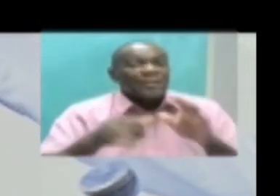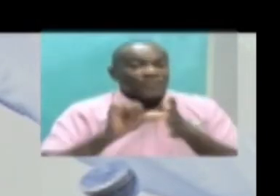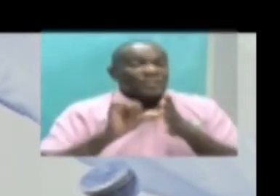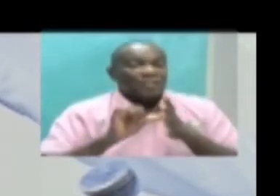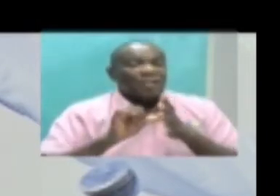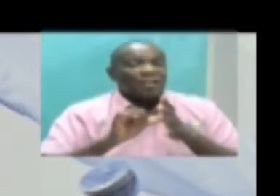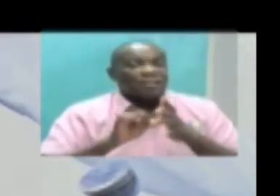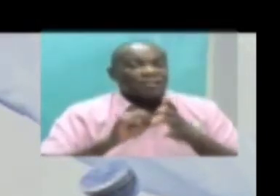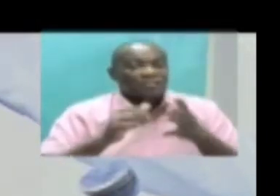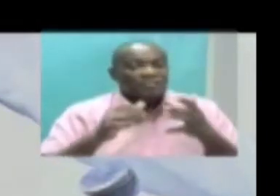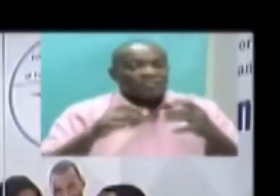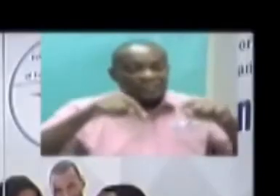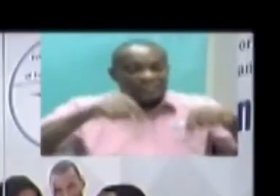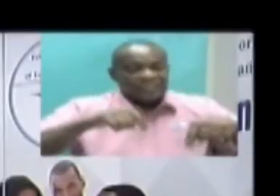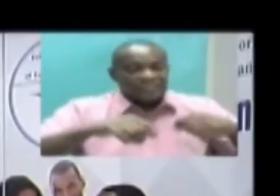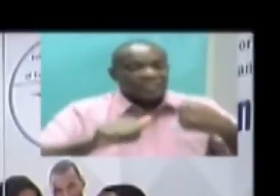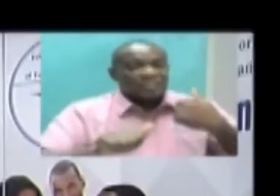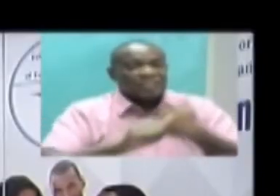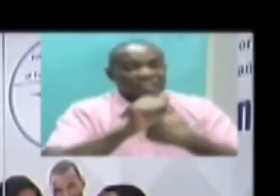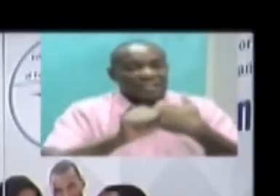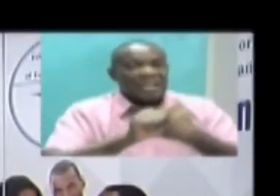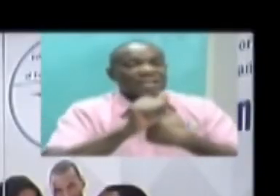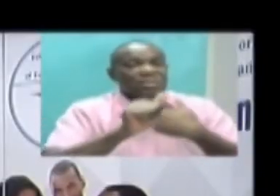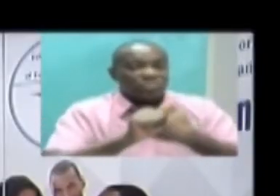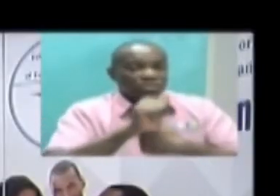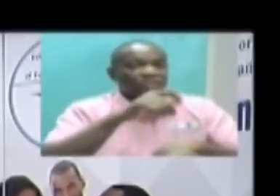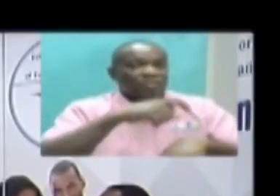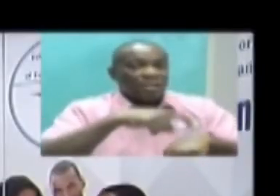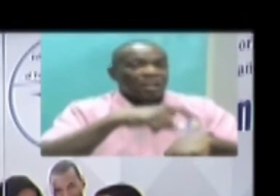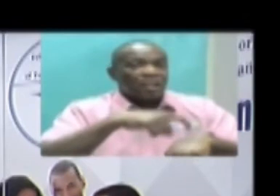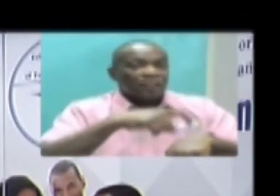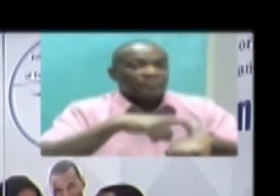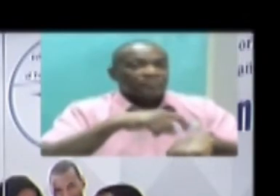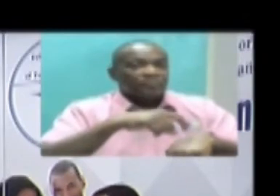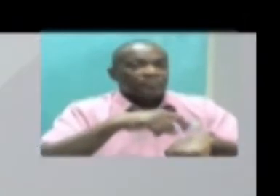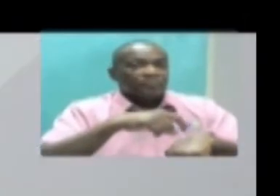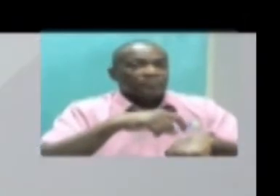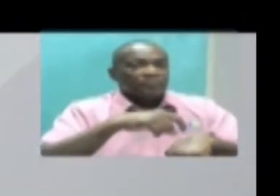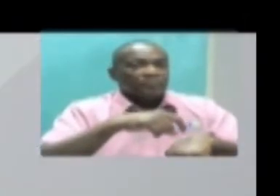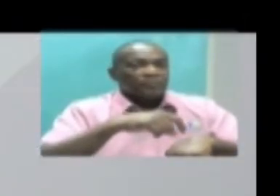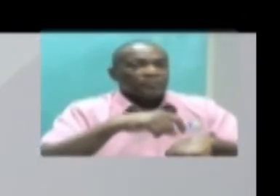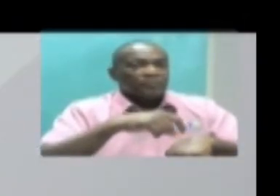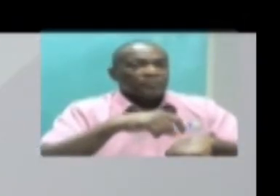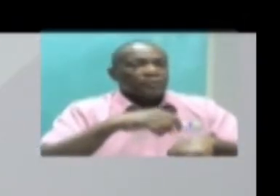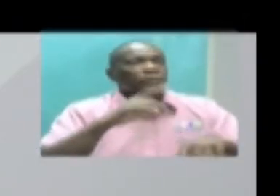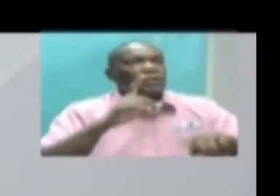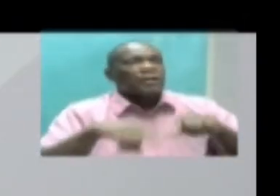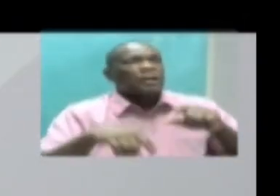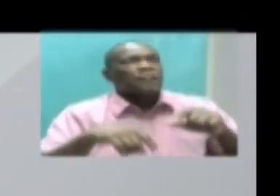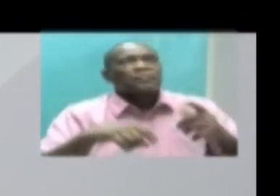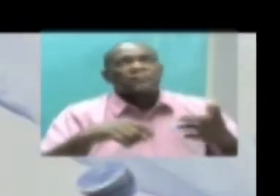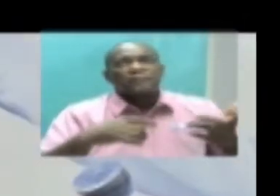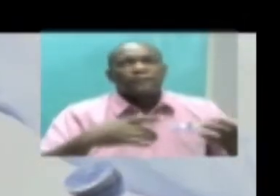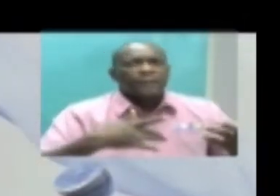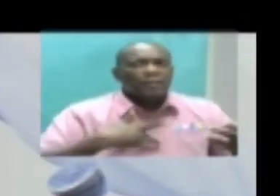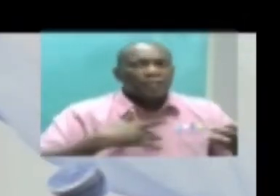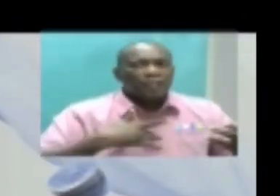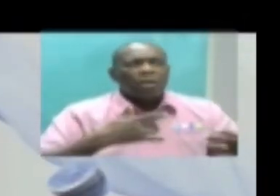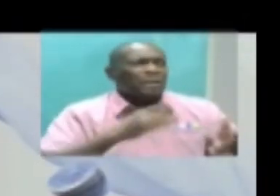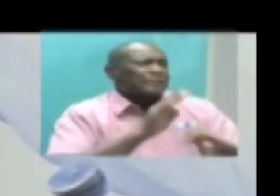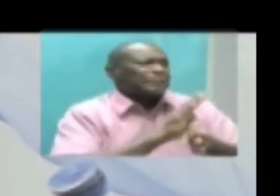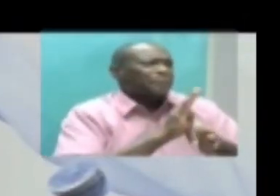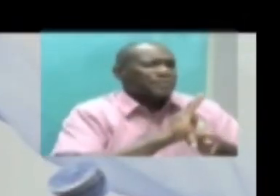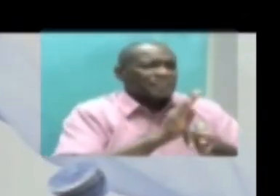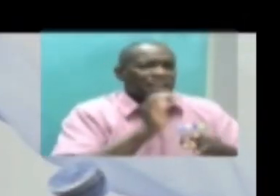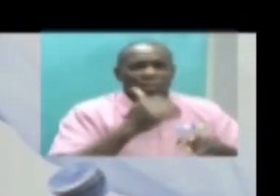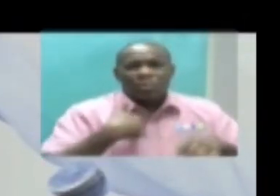We can't allow devices to parent for us because we're too busy. Yes. And there are certain other realities.